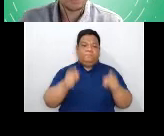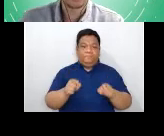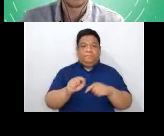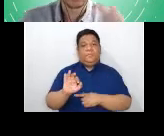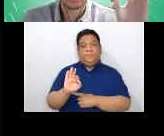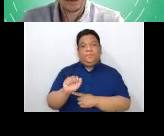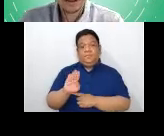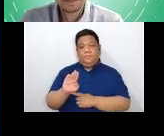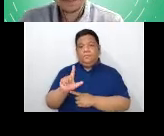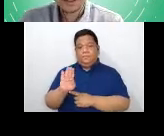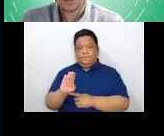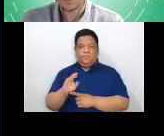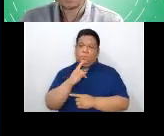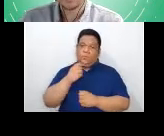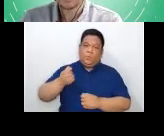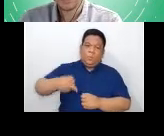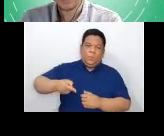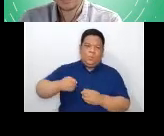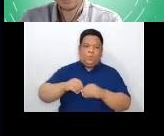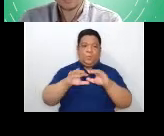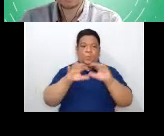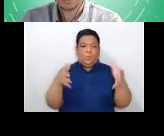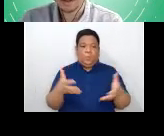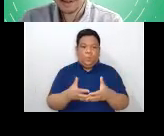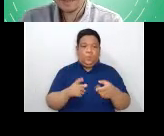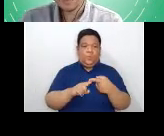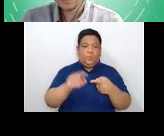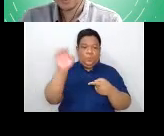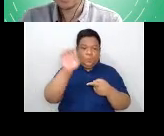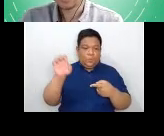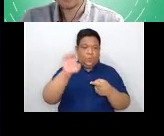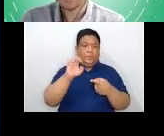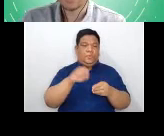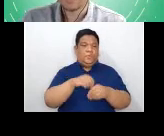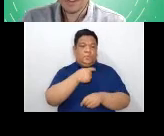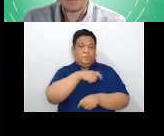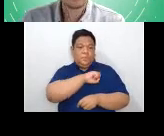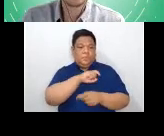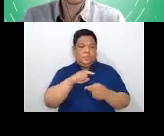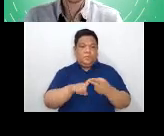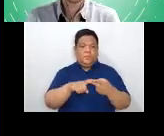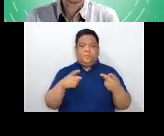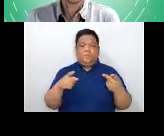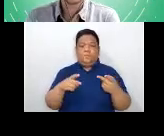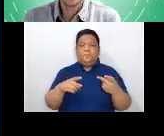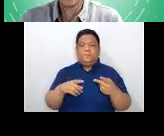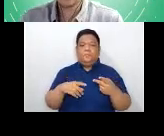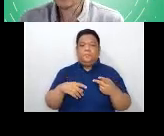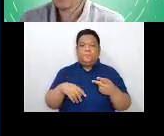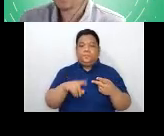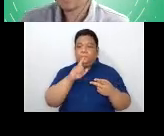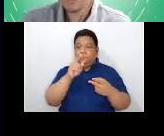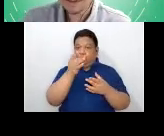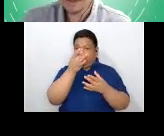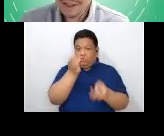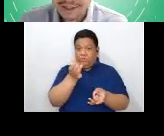up all over the world. Europe, we've got Barcelona, even one in Fab Lab Milan. And the interesting thing is, each of these